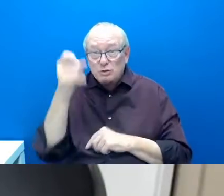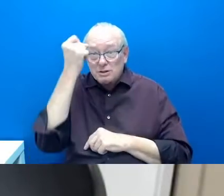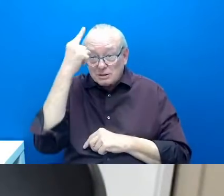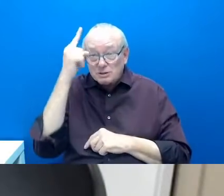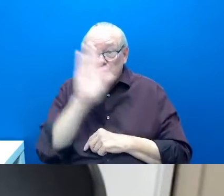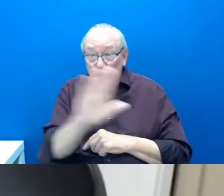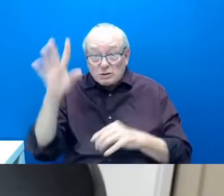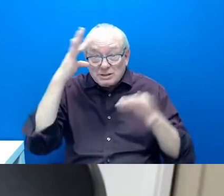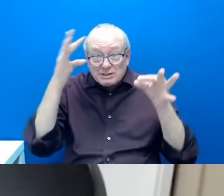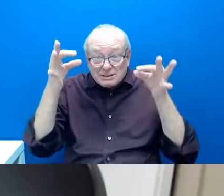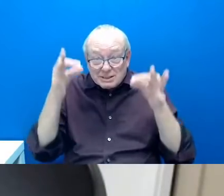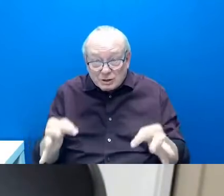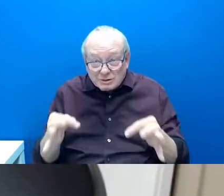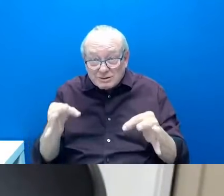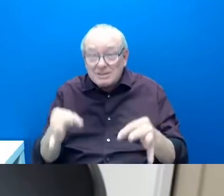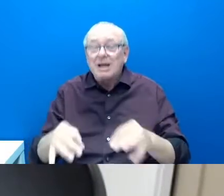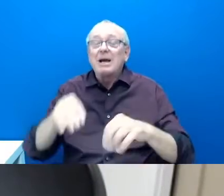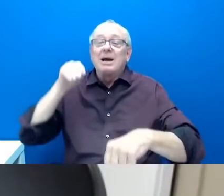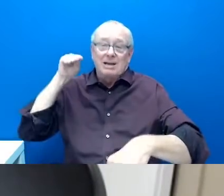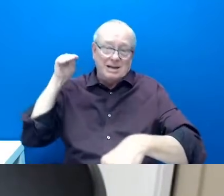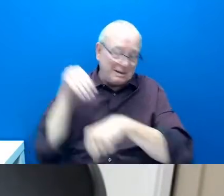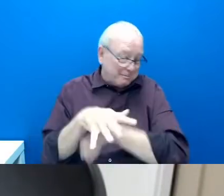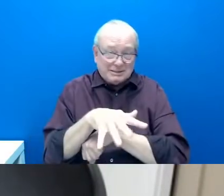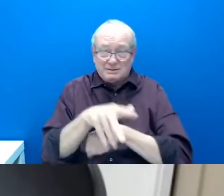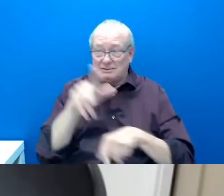are impacting people.